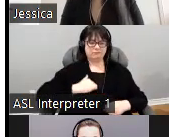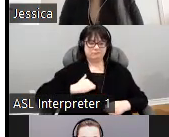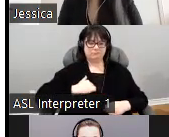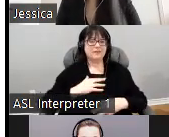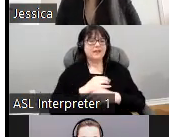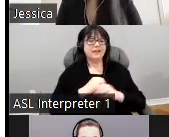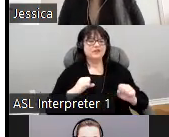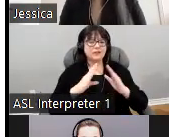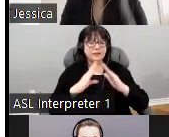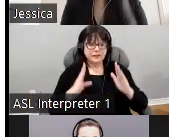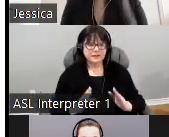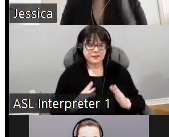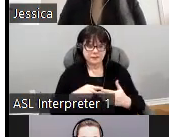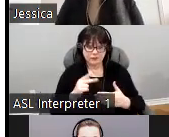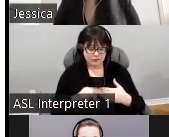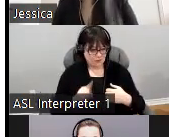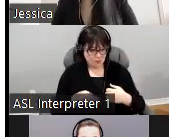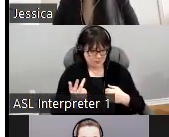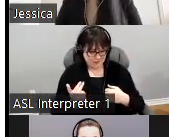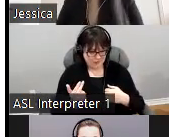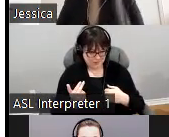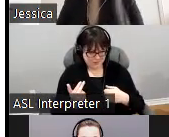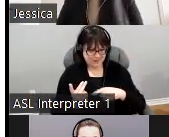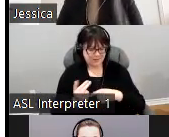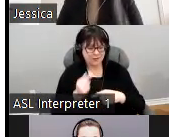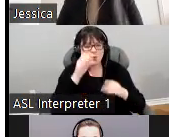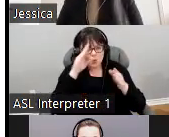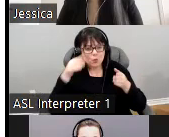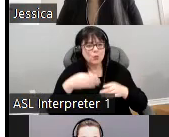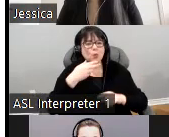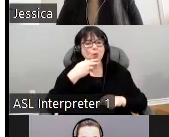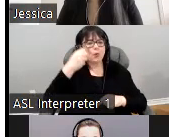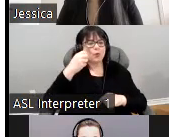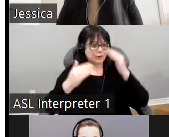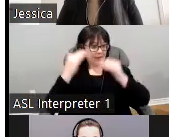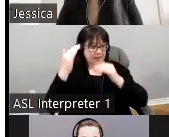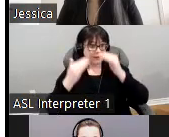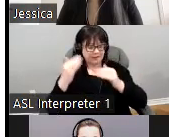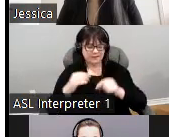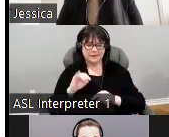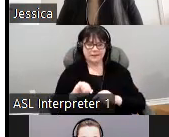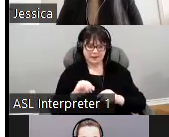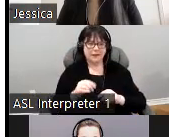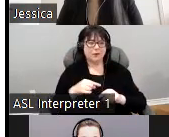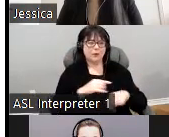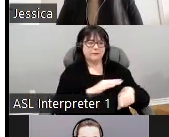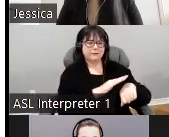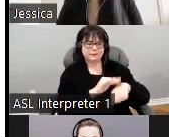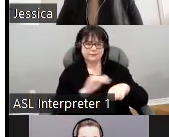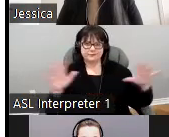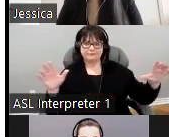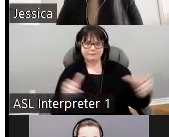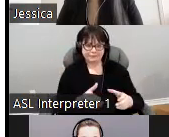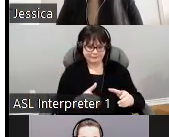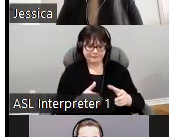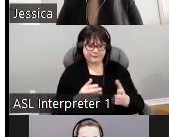sheltering programs that particularly focus on older adults. And the goal of this group is to hear from them, again, about their